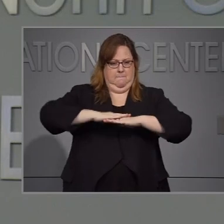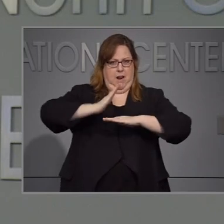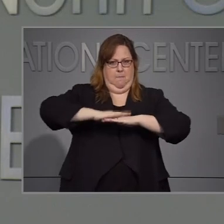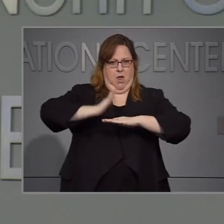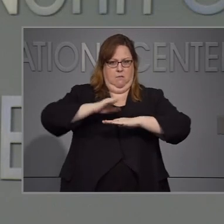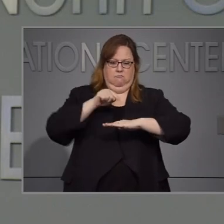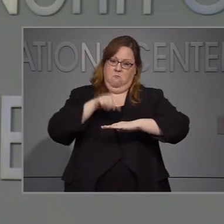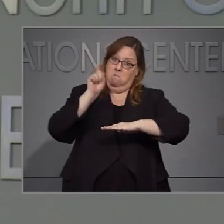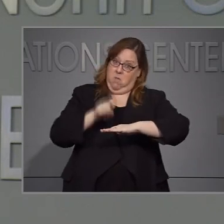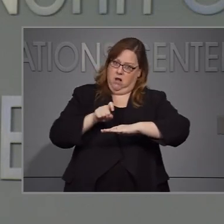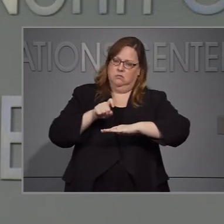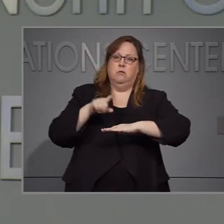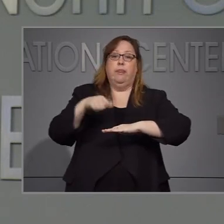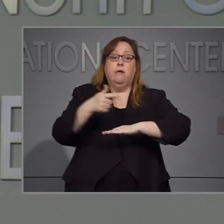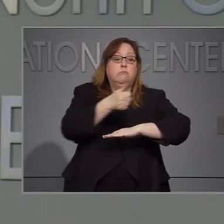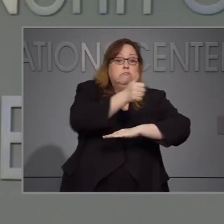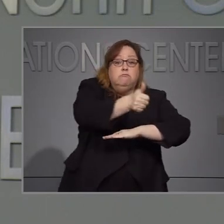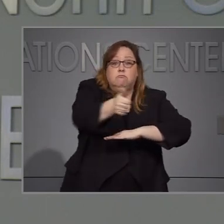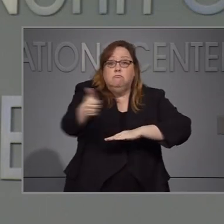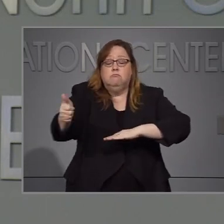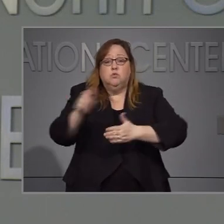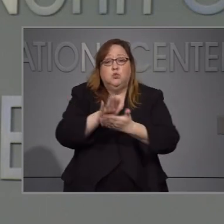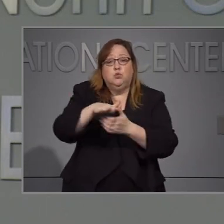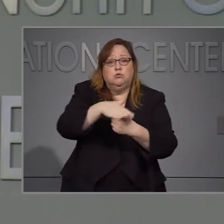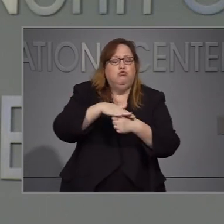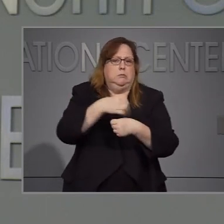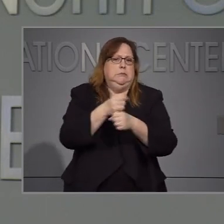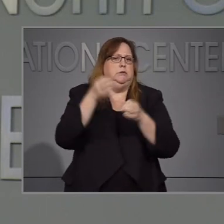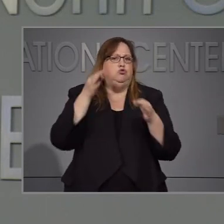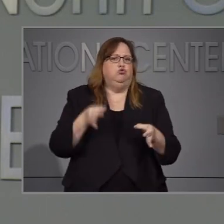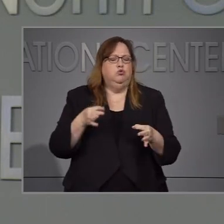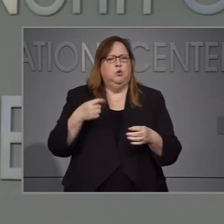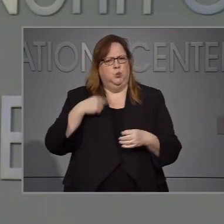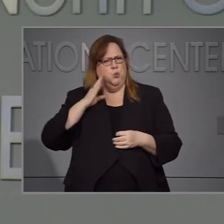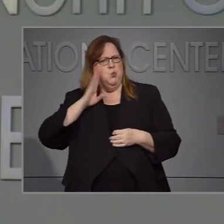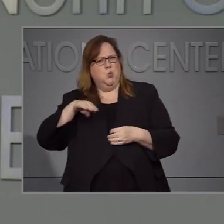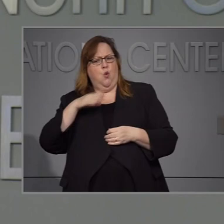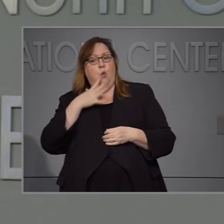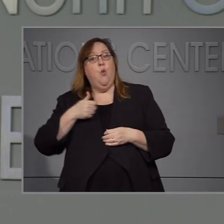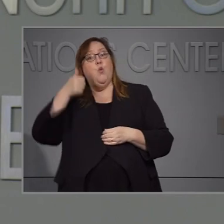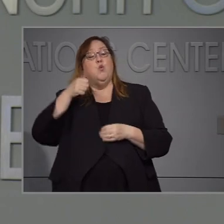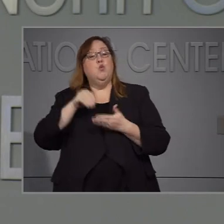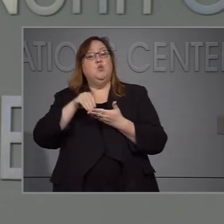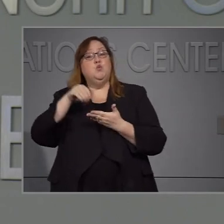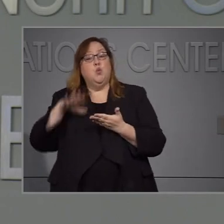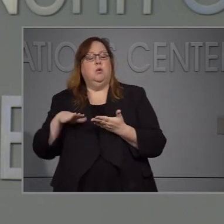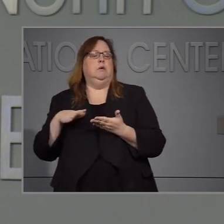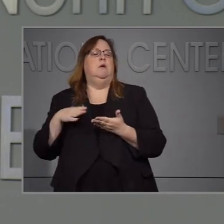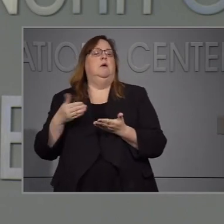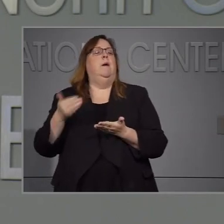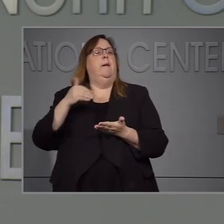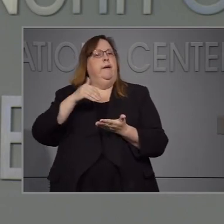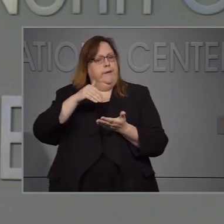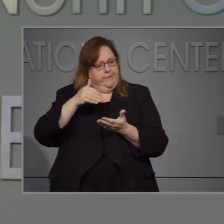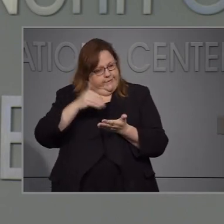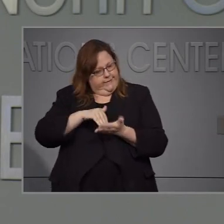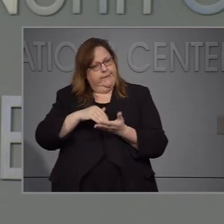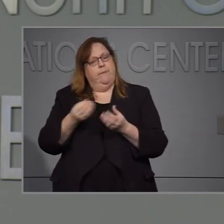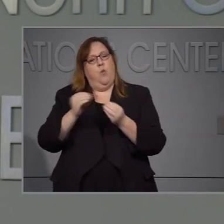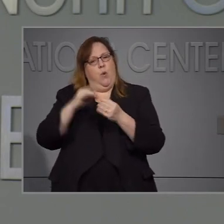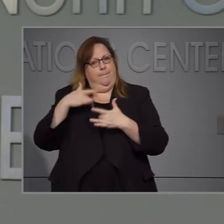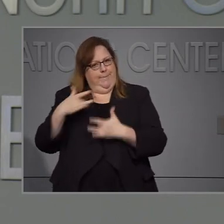older students are more likely to contract the virus and are more likely to spread it. Some of the districts